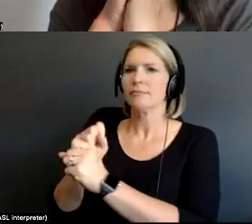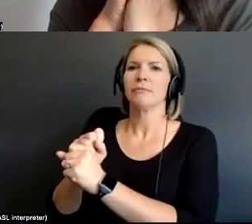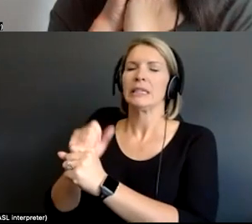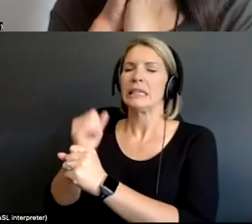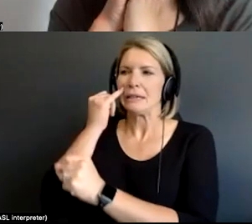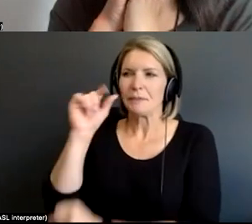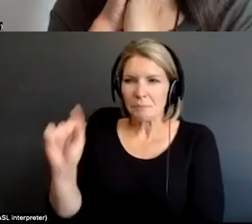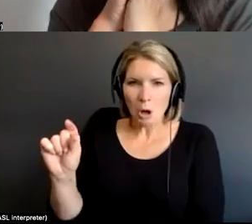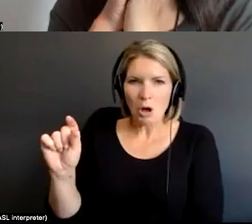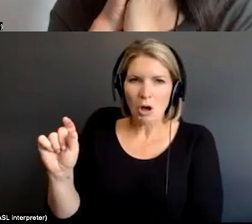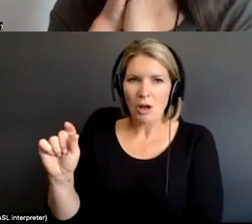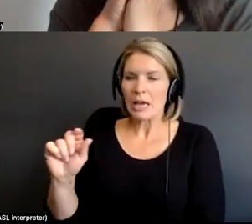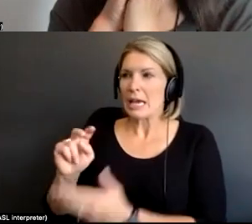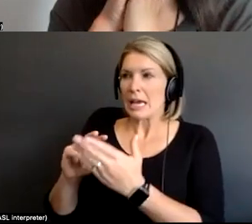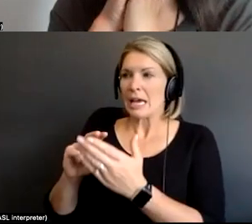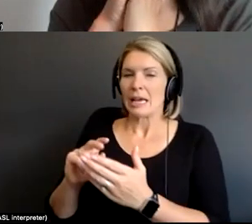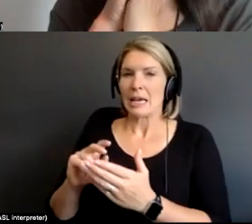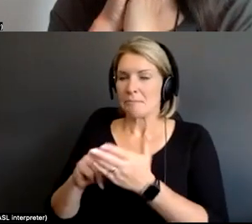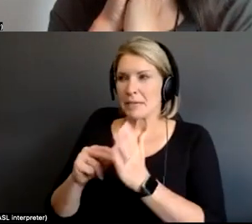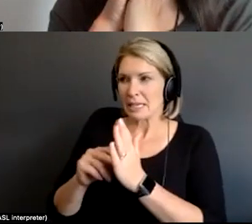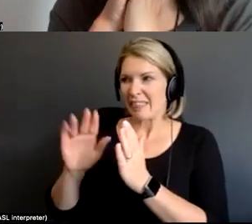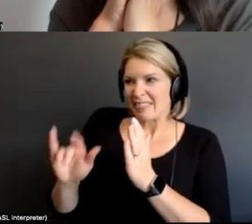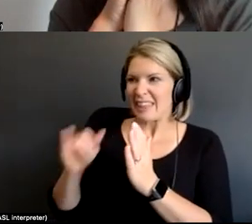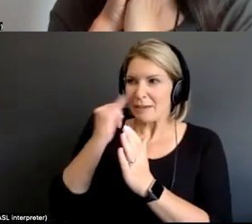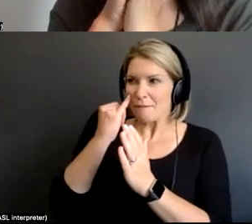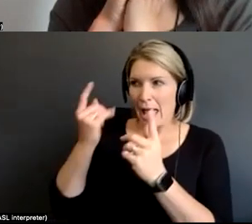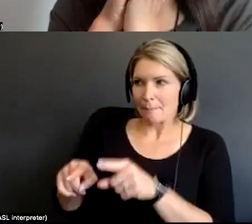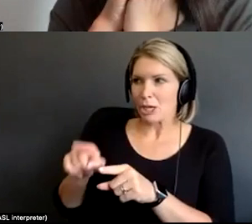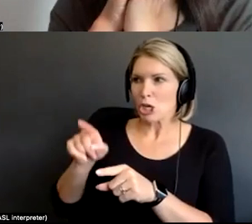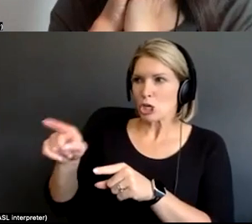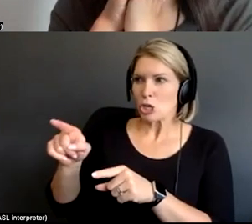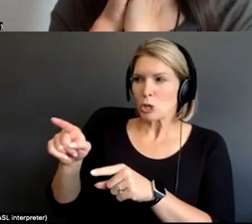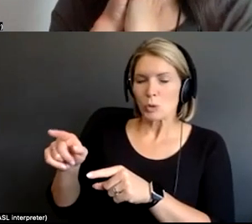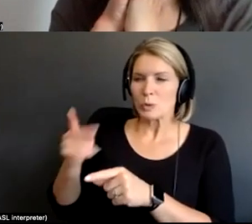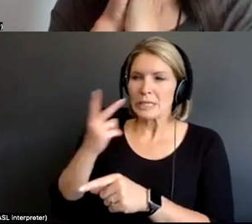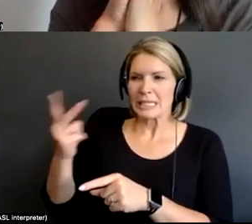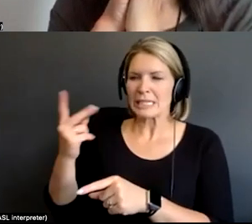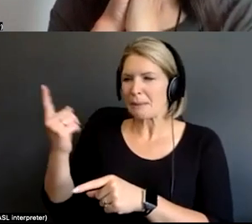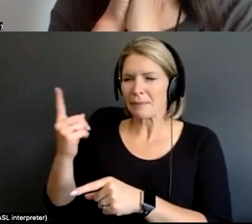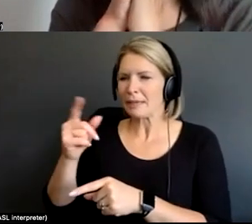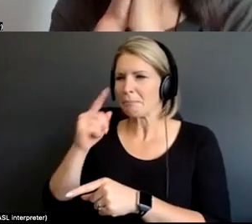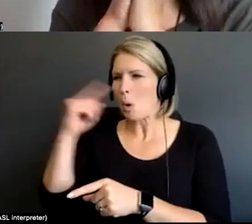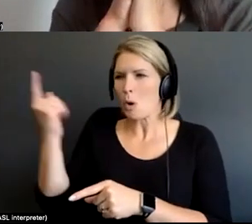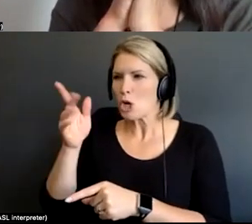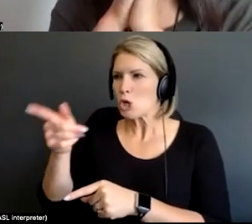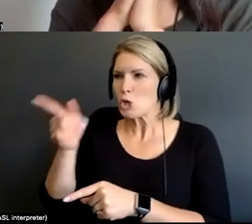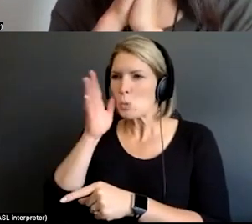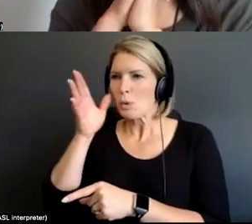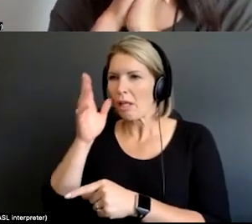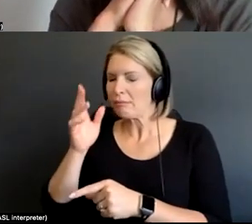you react violently? It depends, right? If the type heaviness is to convey